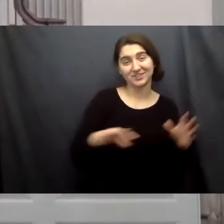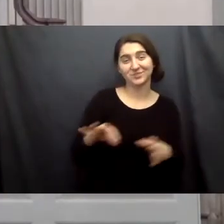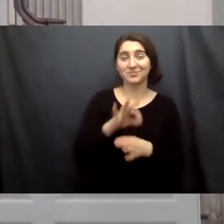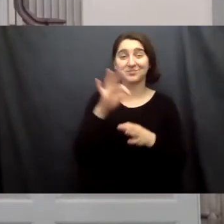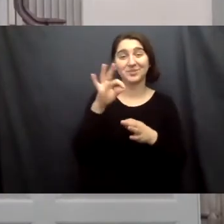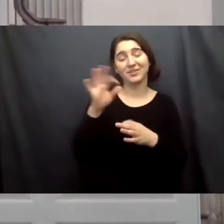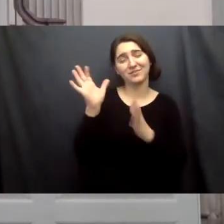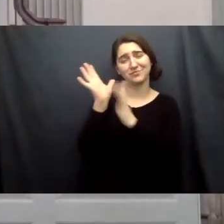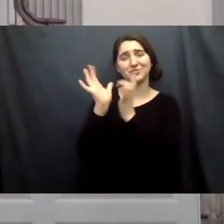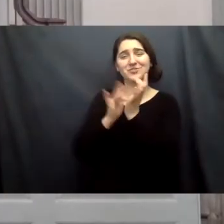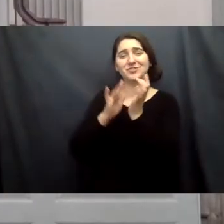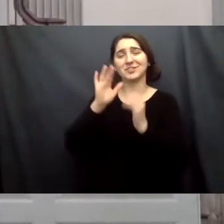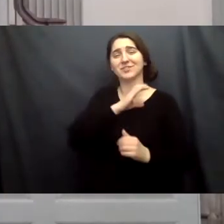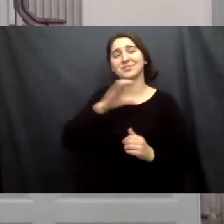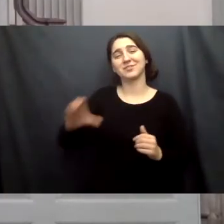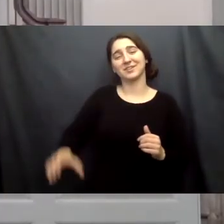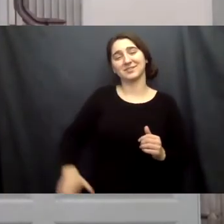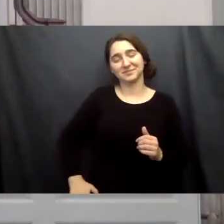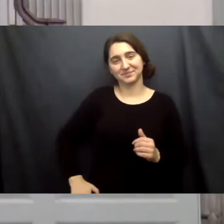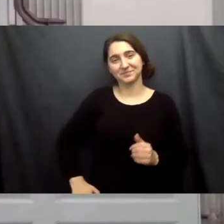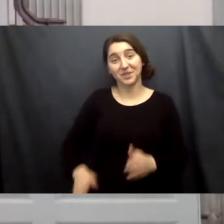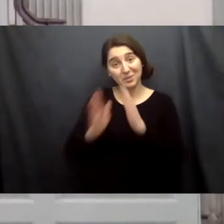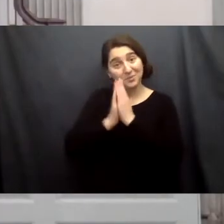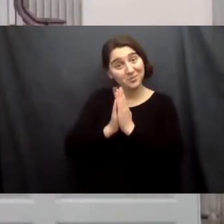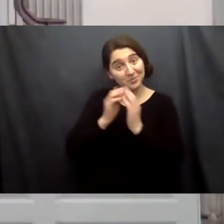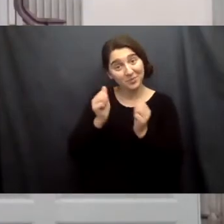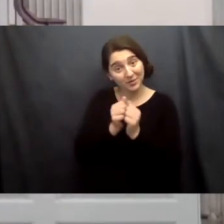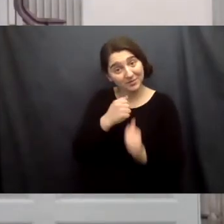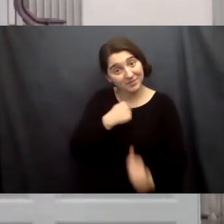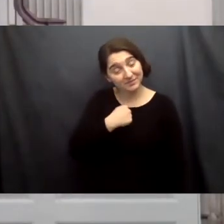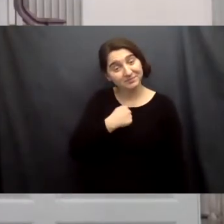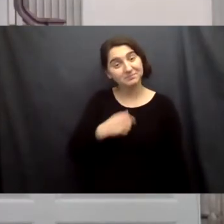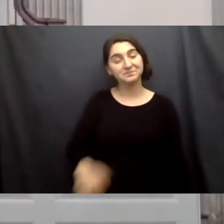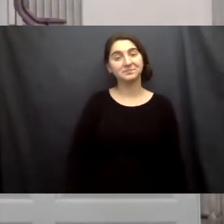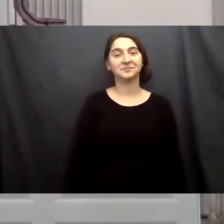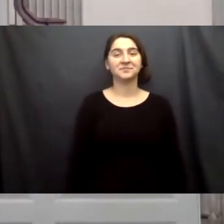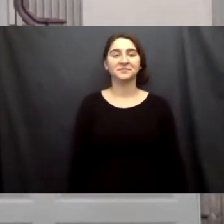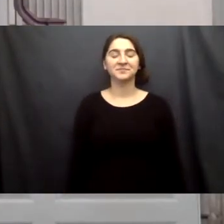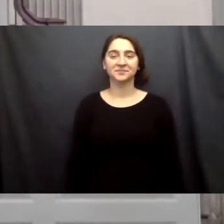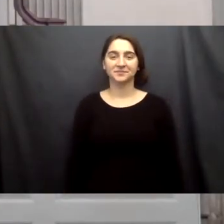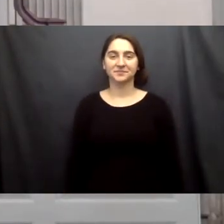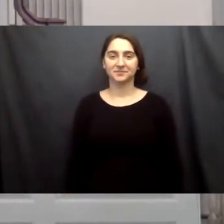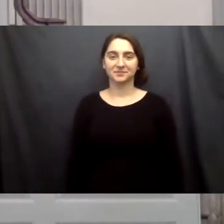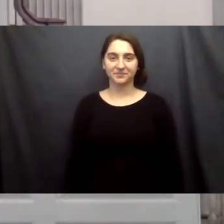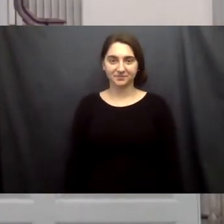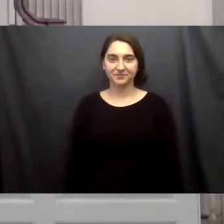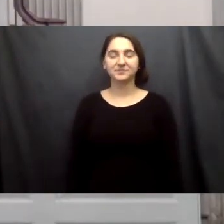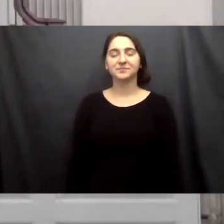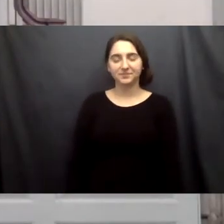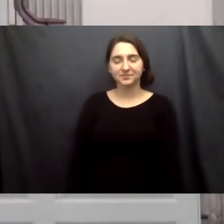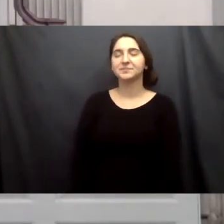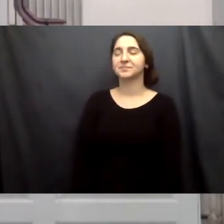one another in the spirit of Jesus Christ. Pray with me.